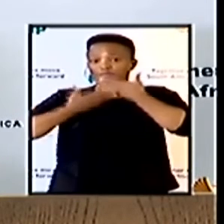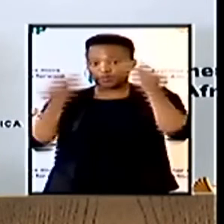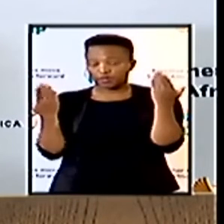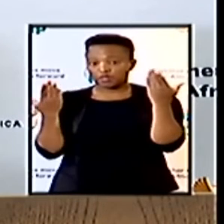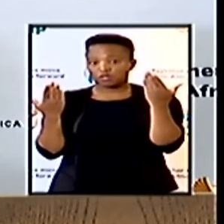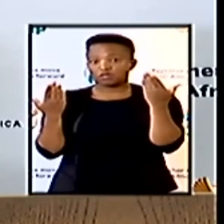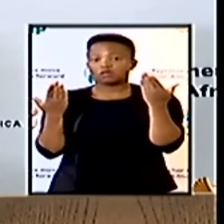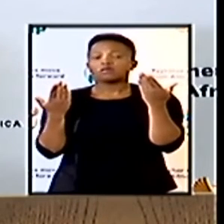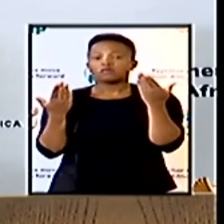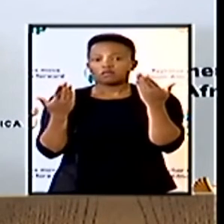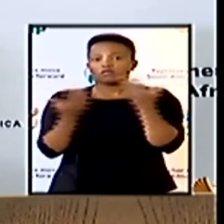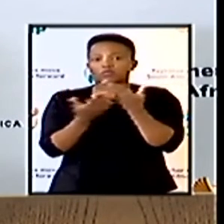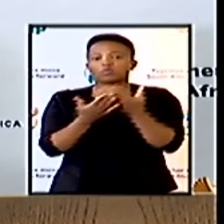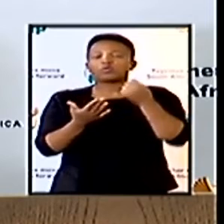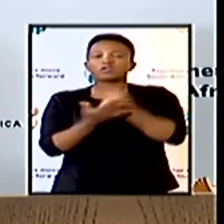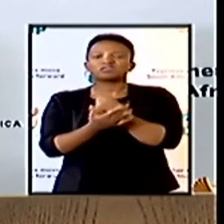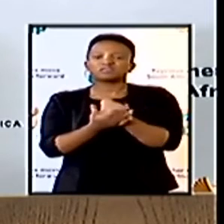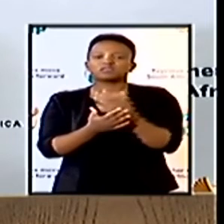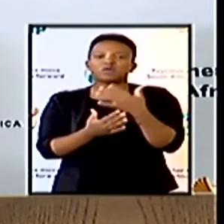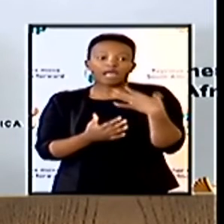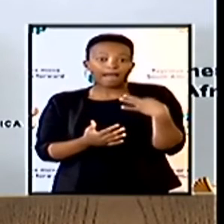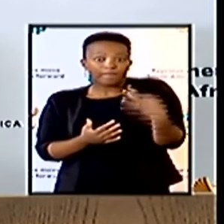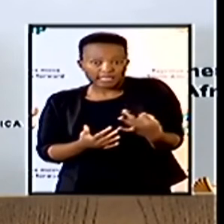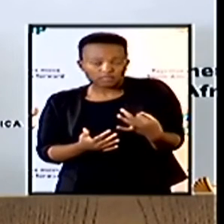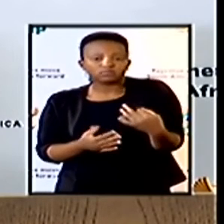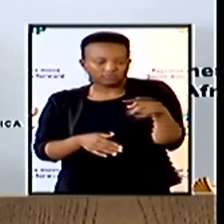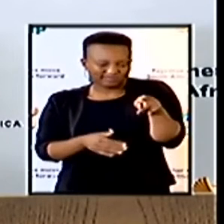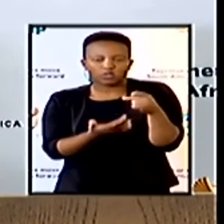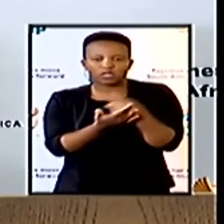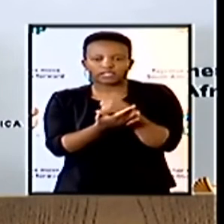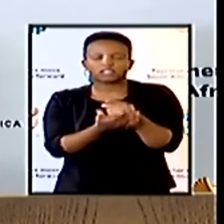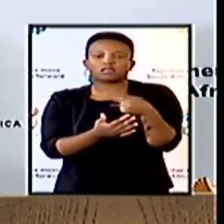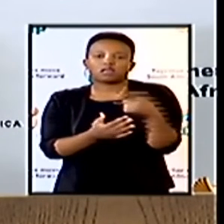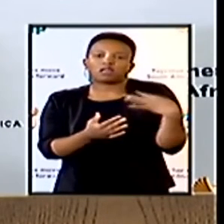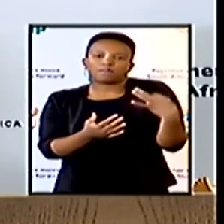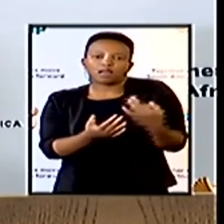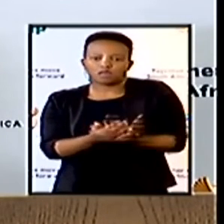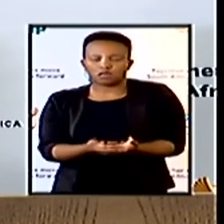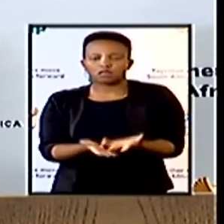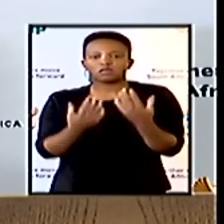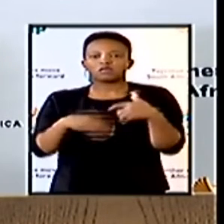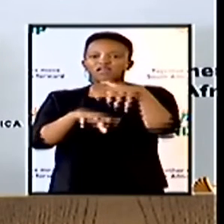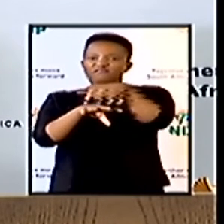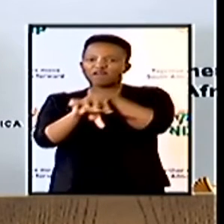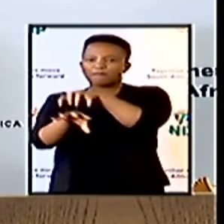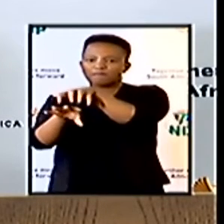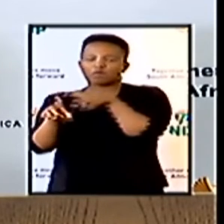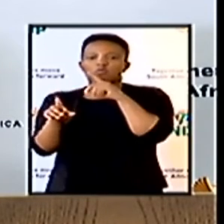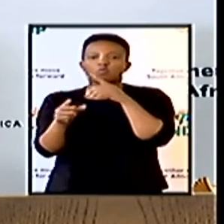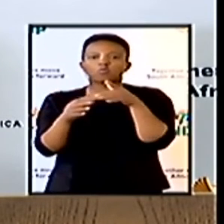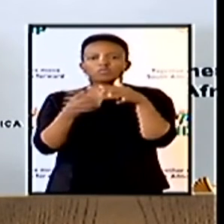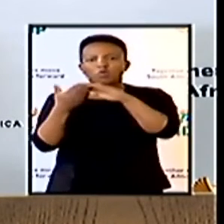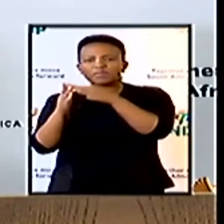be registered at the point of application. We are also targeting farmers who are farming in communal